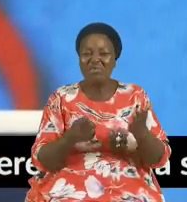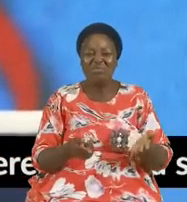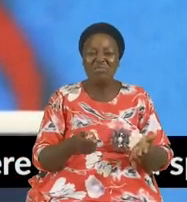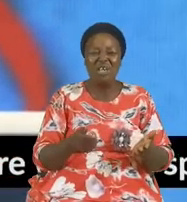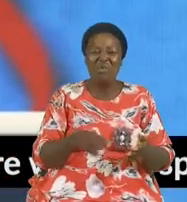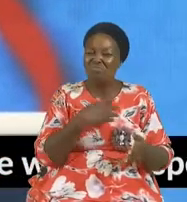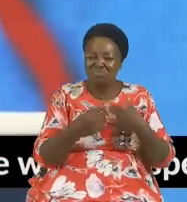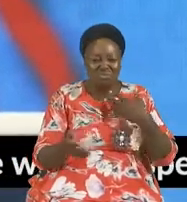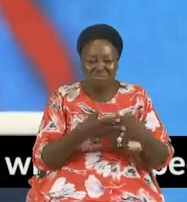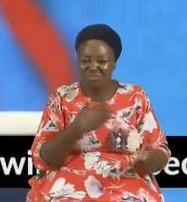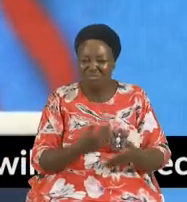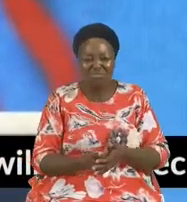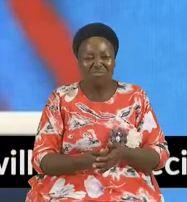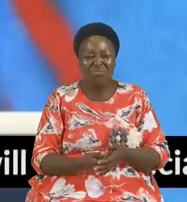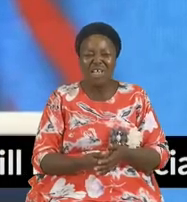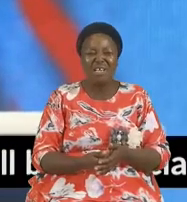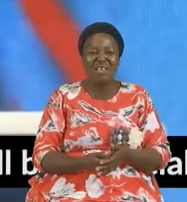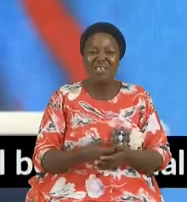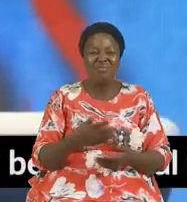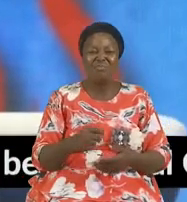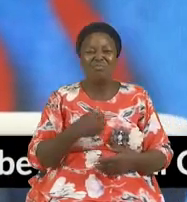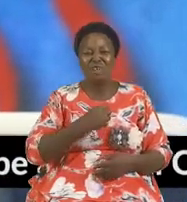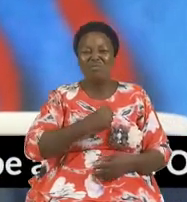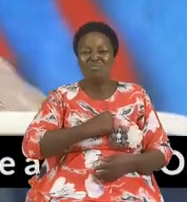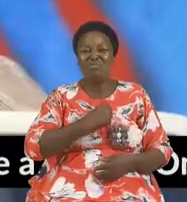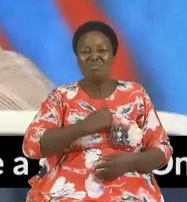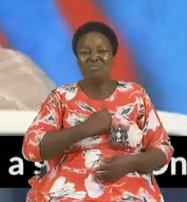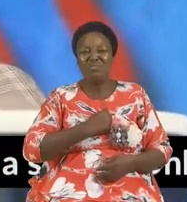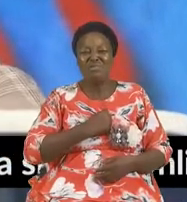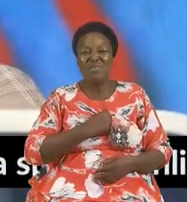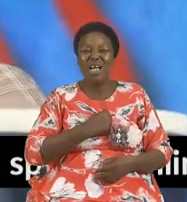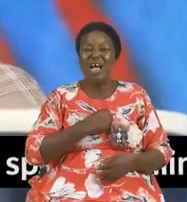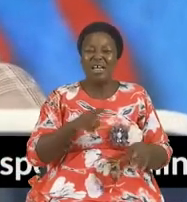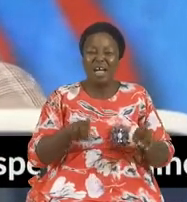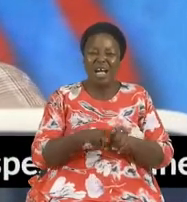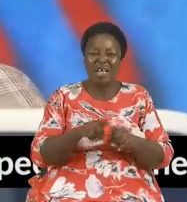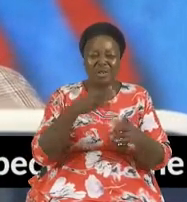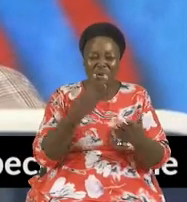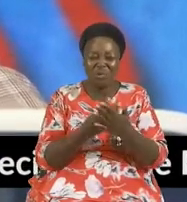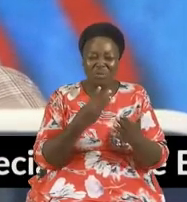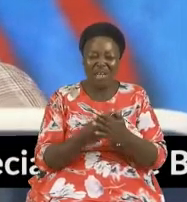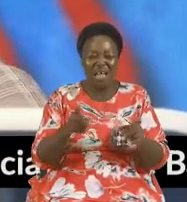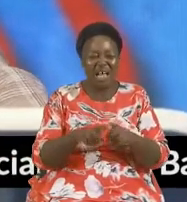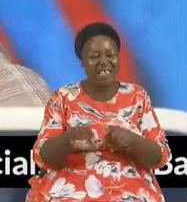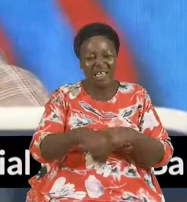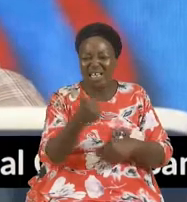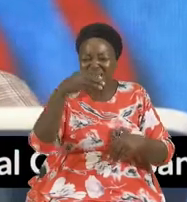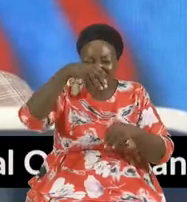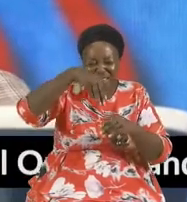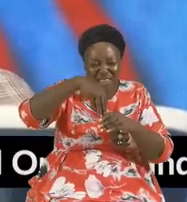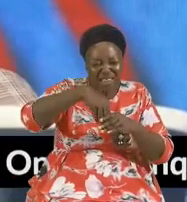ulcer, near hypertension, whatever, tuberculosis, as